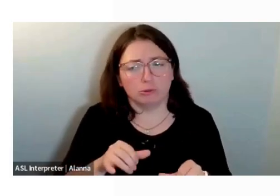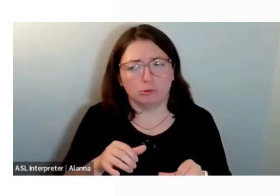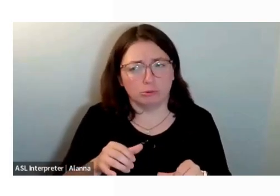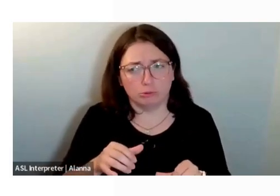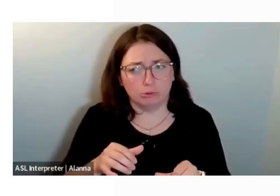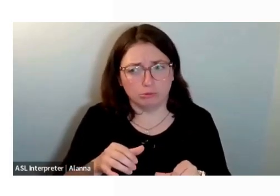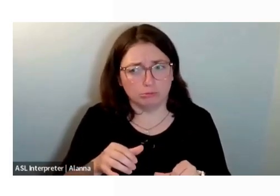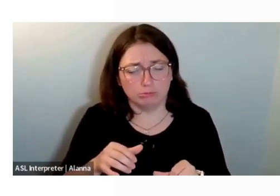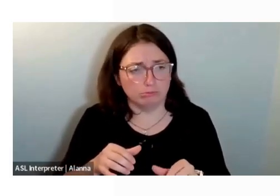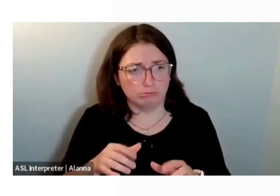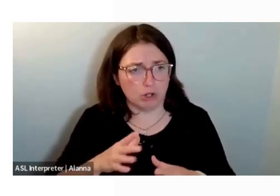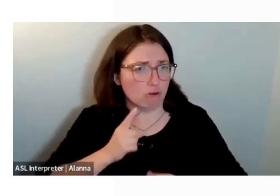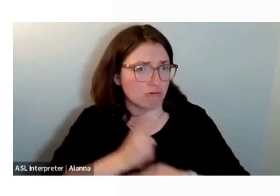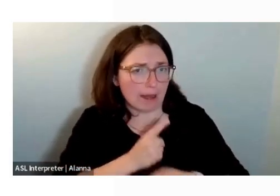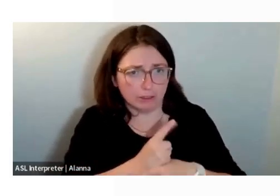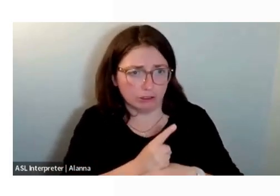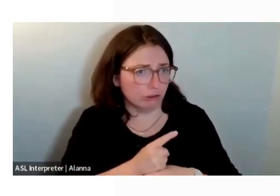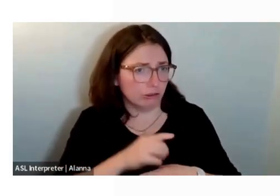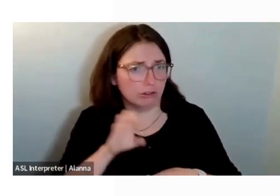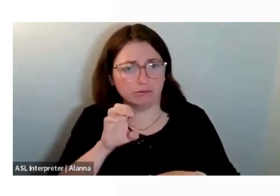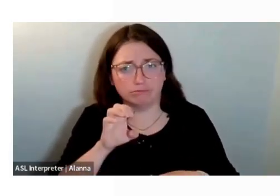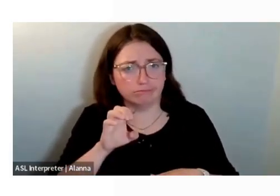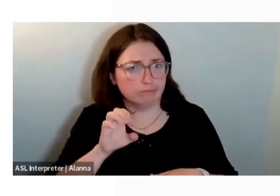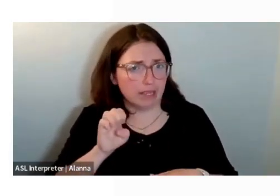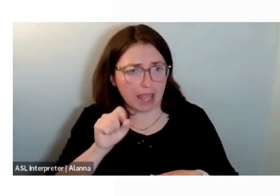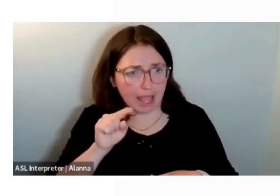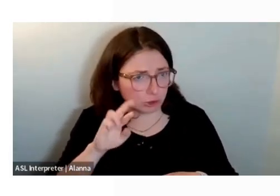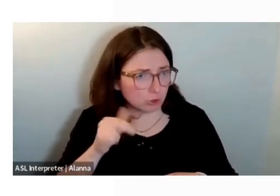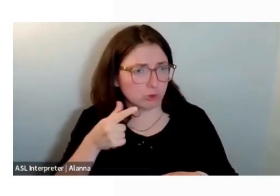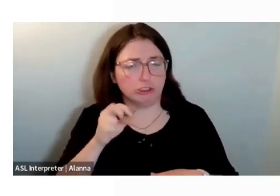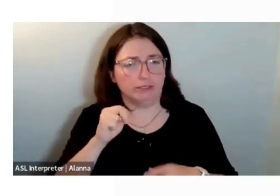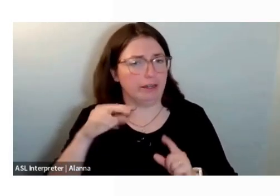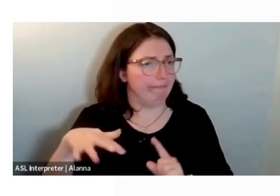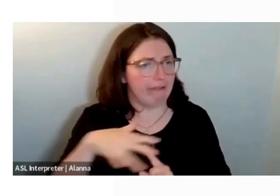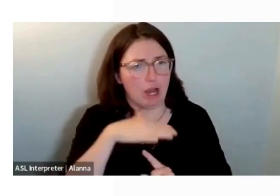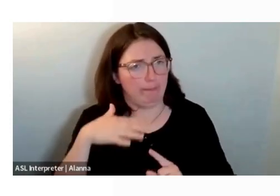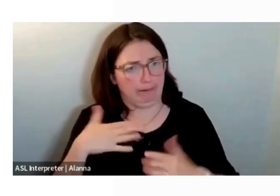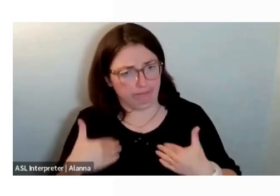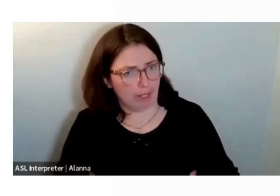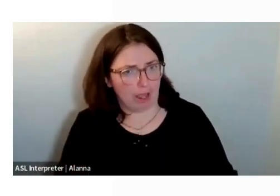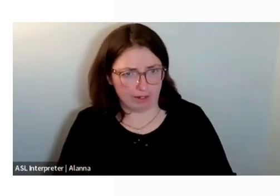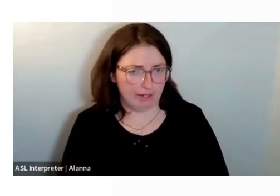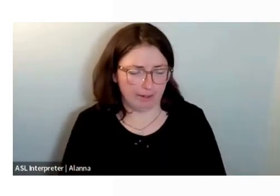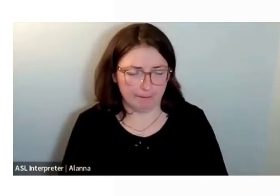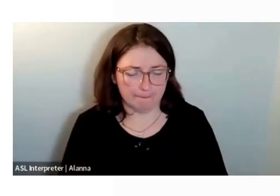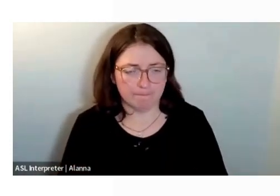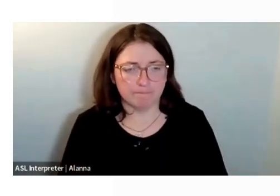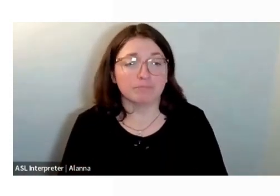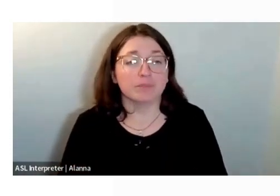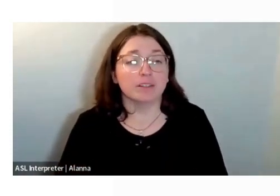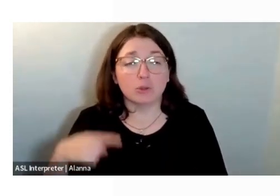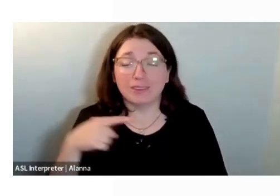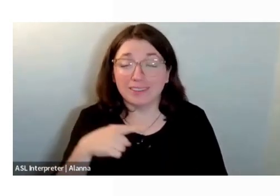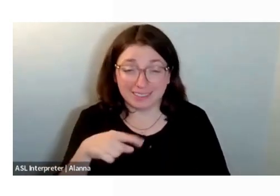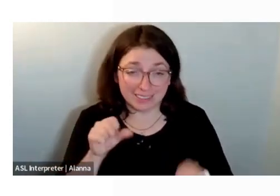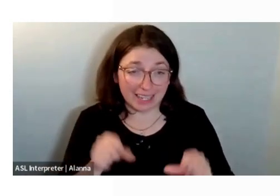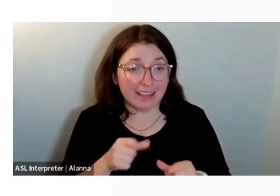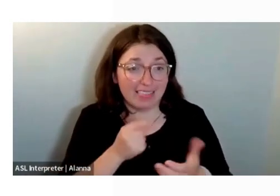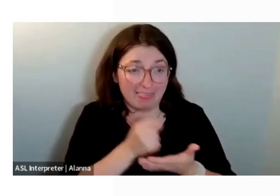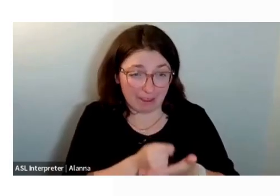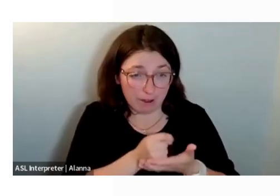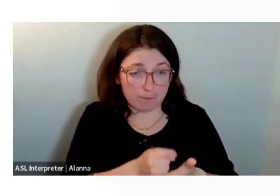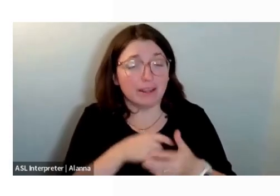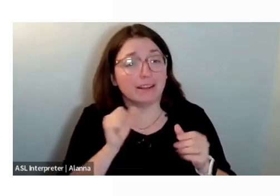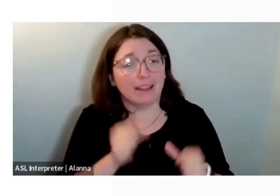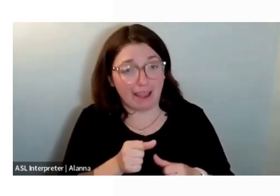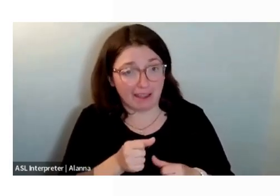systemically estrogen replete environment. This helps a huge amount with vulvar and vaginal